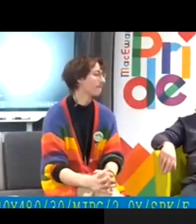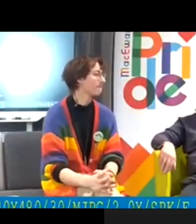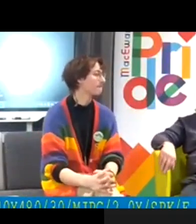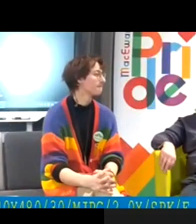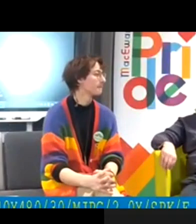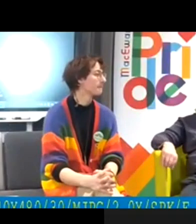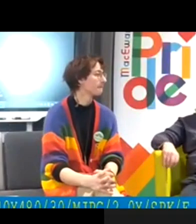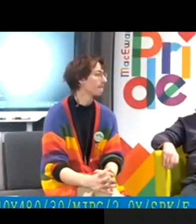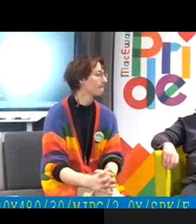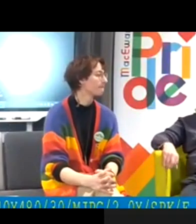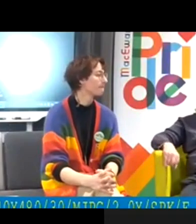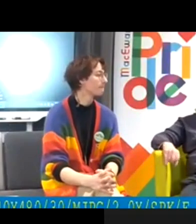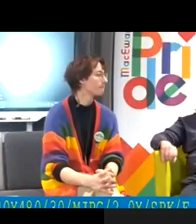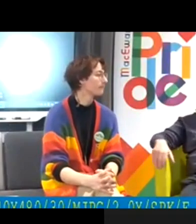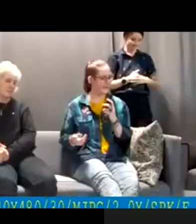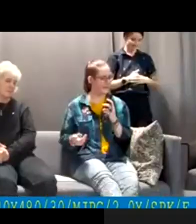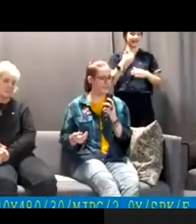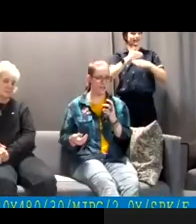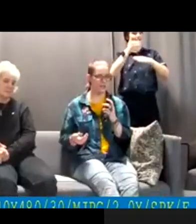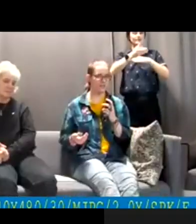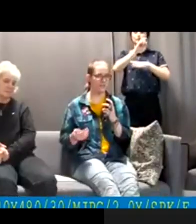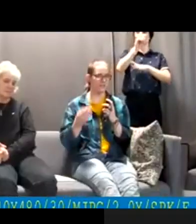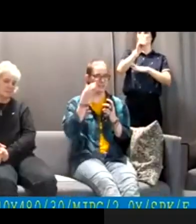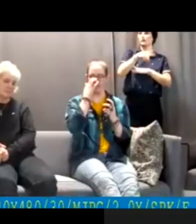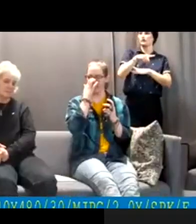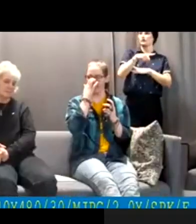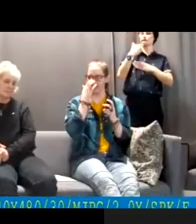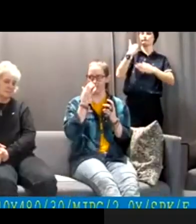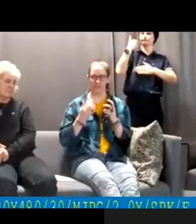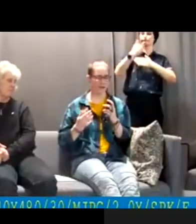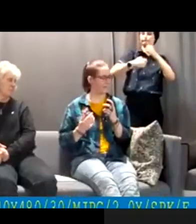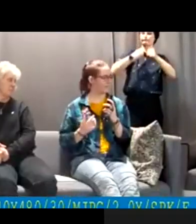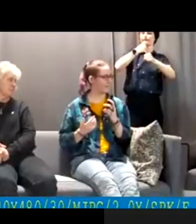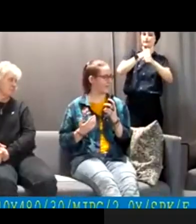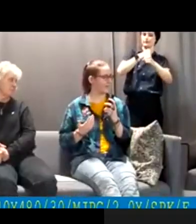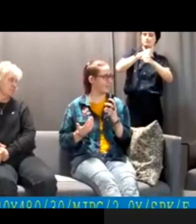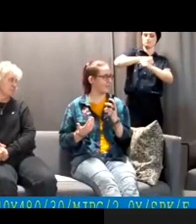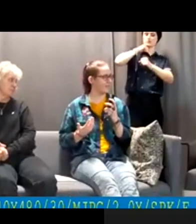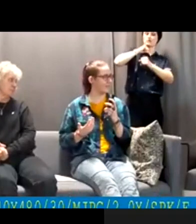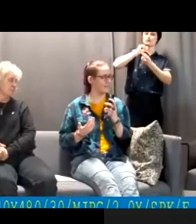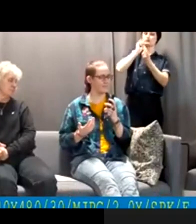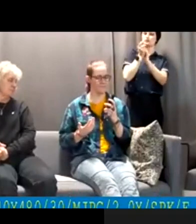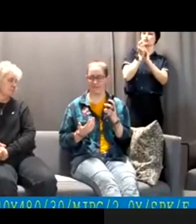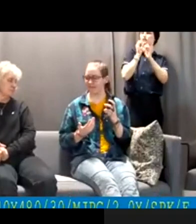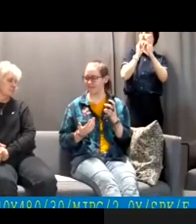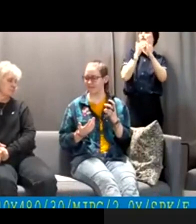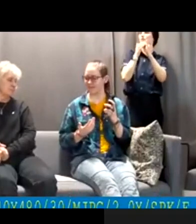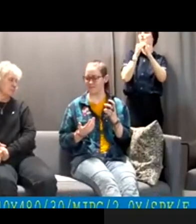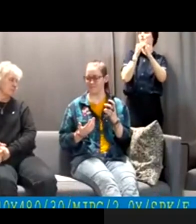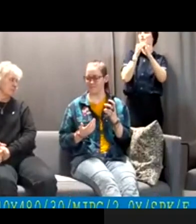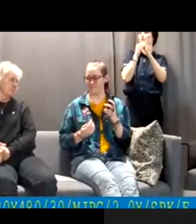Yeah, I guess our next question is, how has pride changed over the years and like in your lifetime?